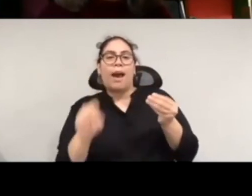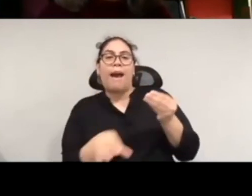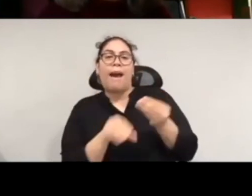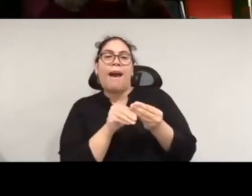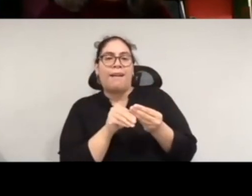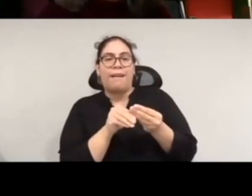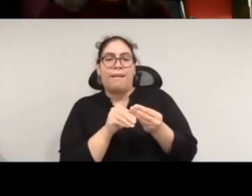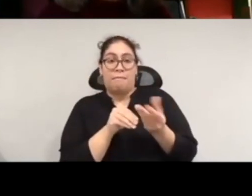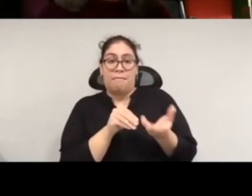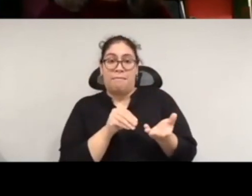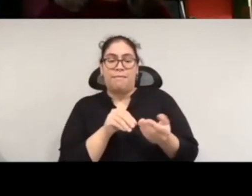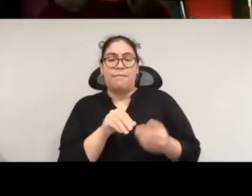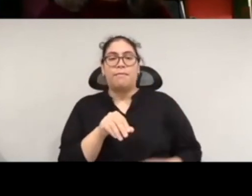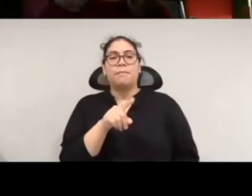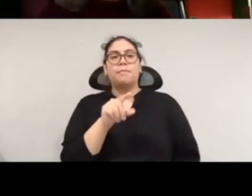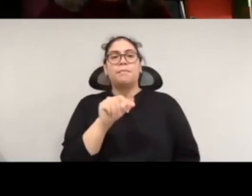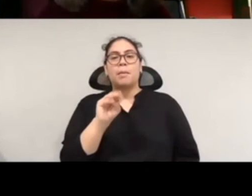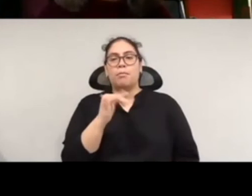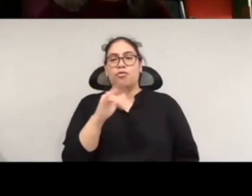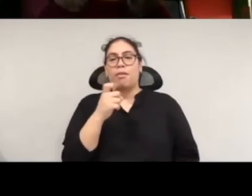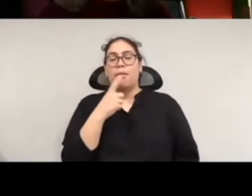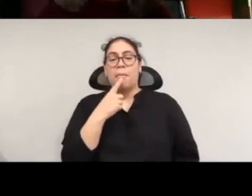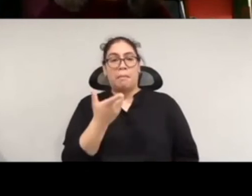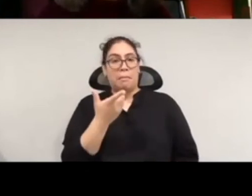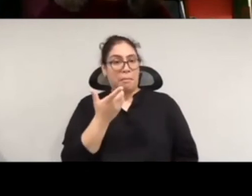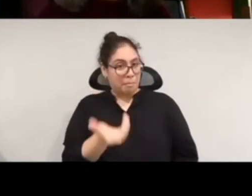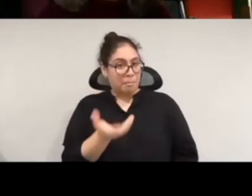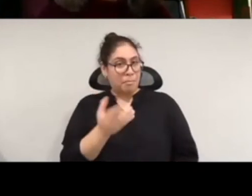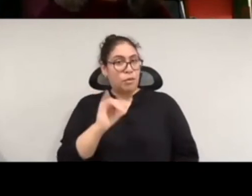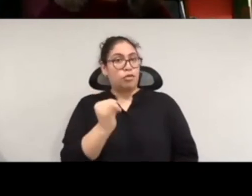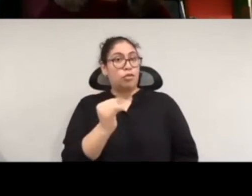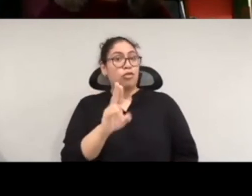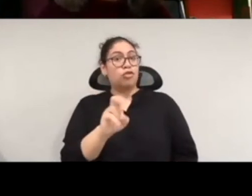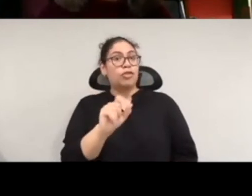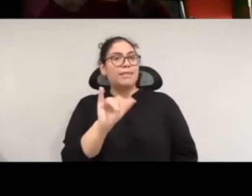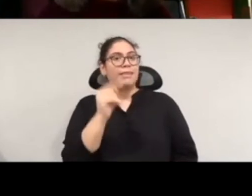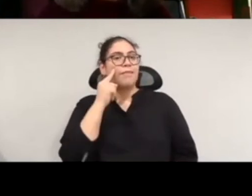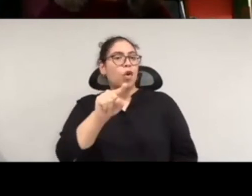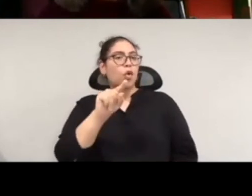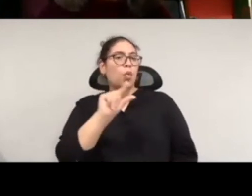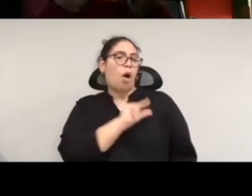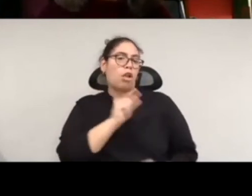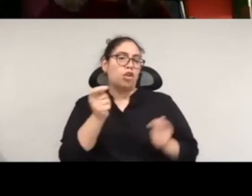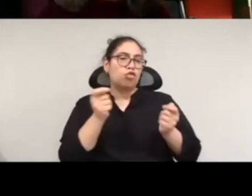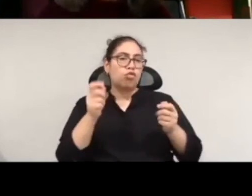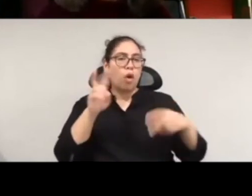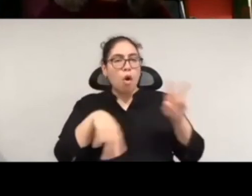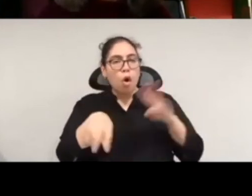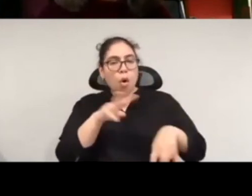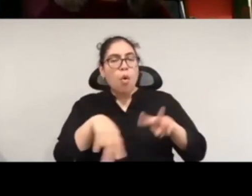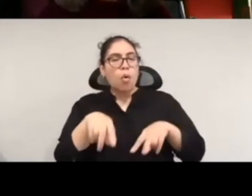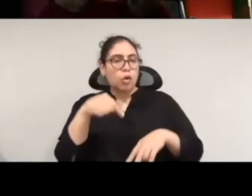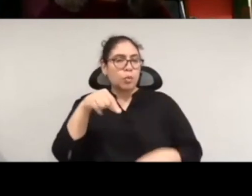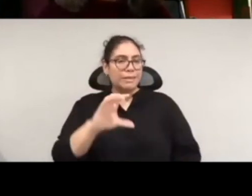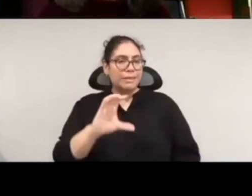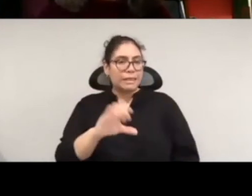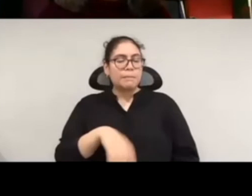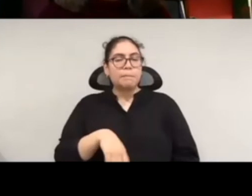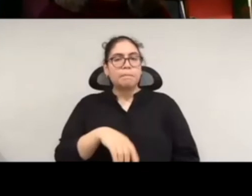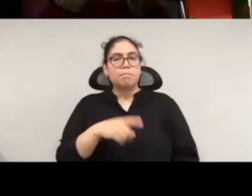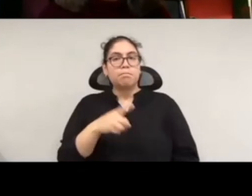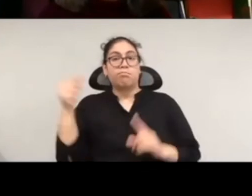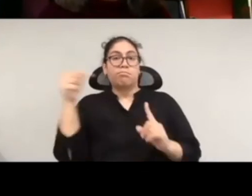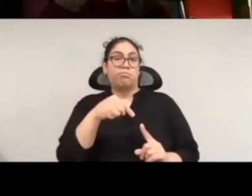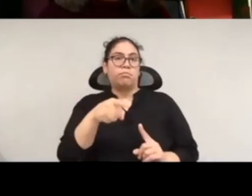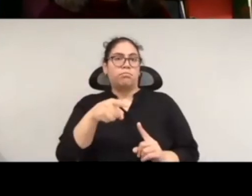Justin, interesting question for Justin as far as QCing, right? But actually that goes back to the script writing